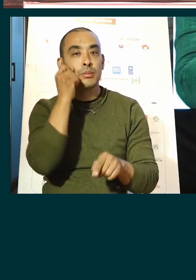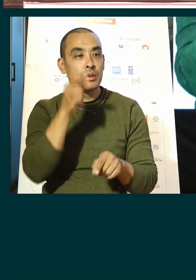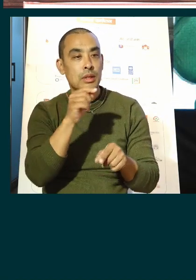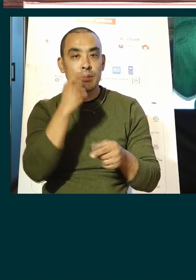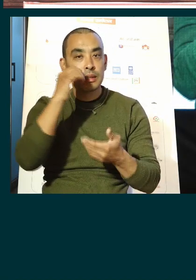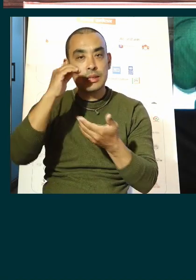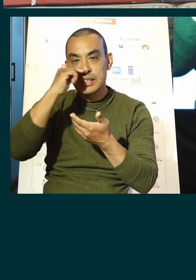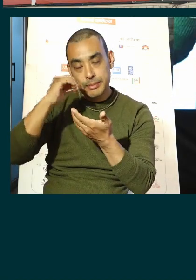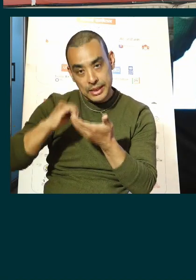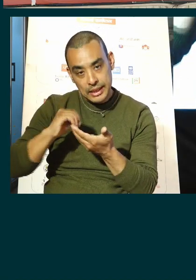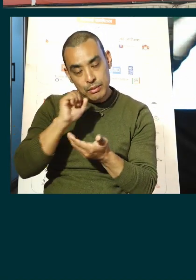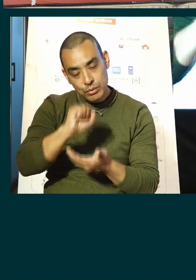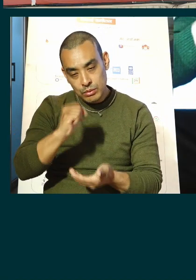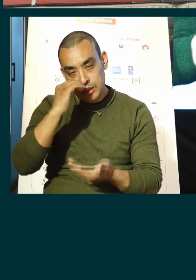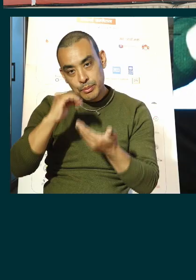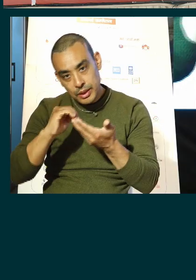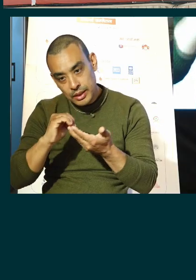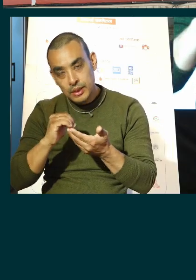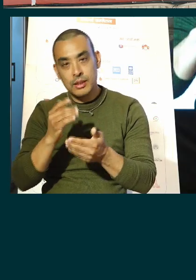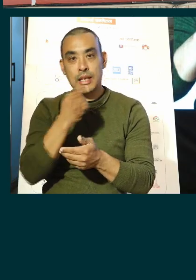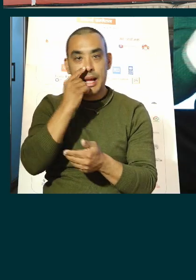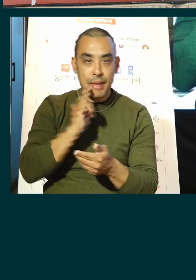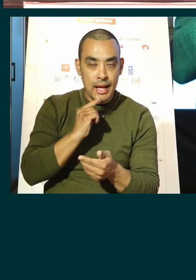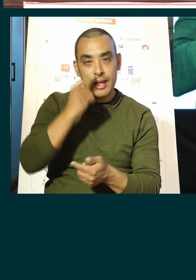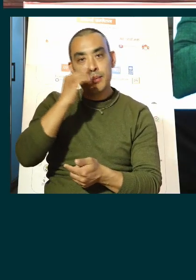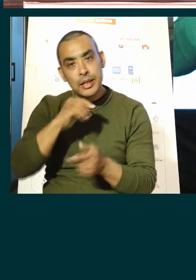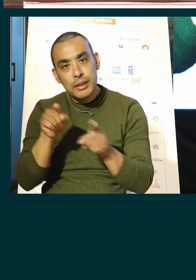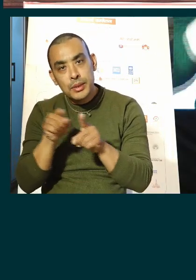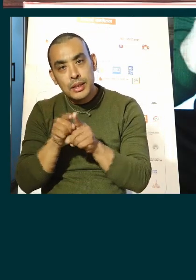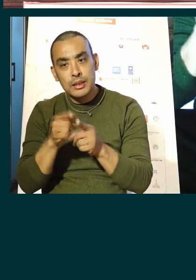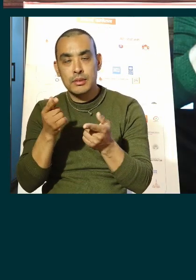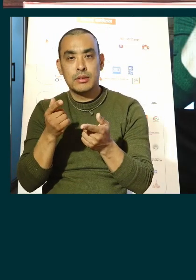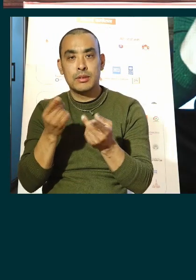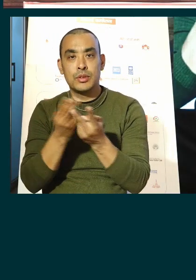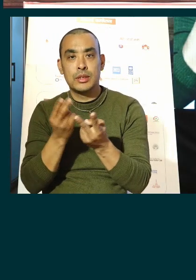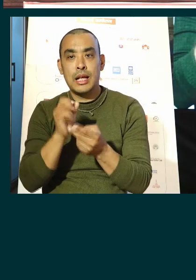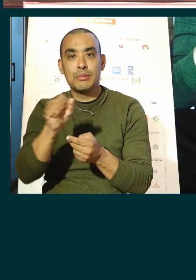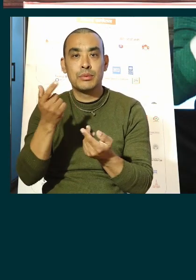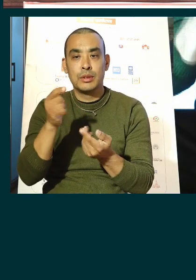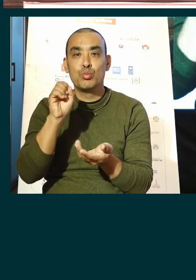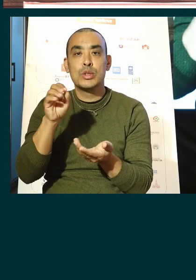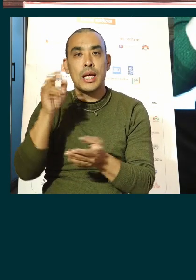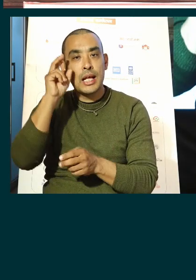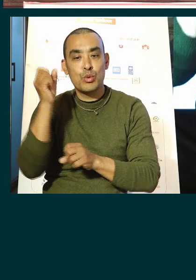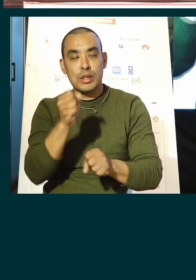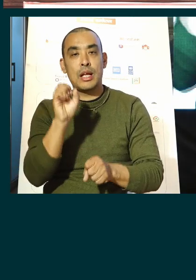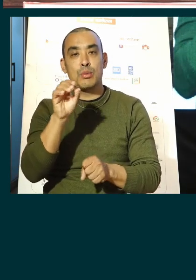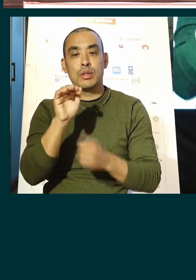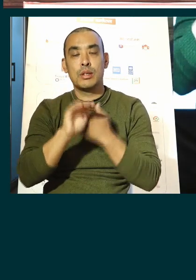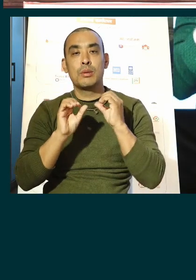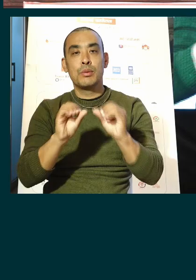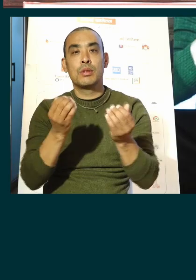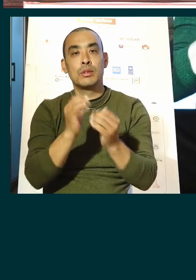wife and before the mother and the sister, they couldn't perform the ritual of Durga Puja, the most important festival for